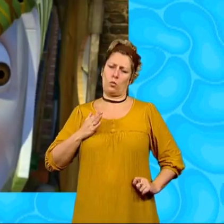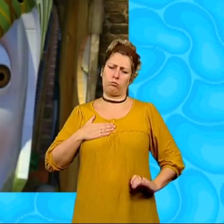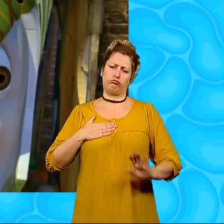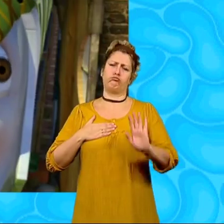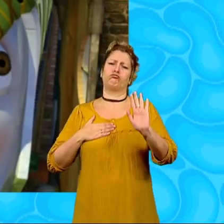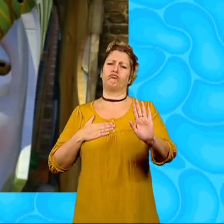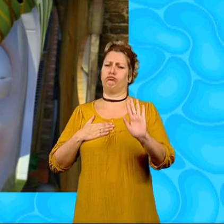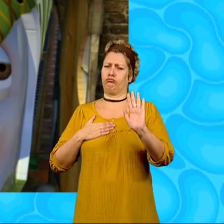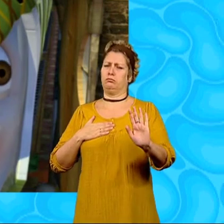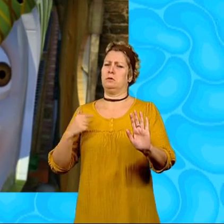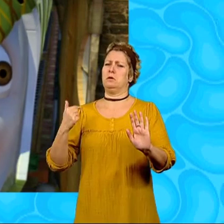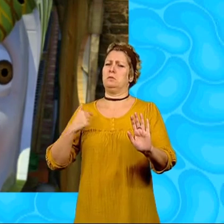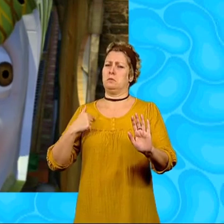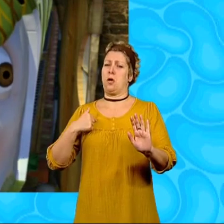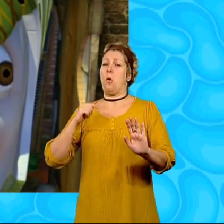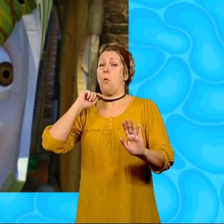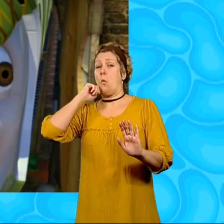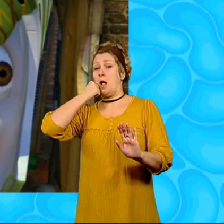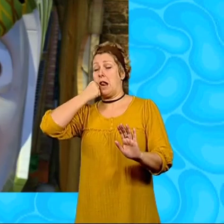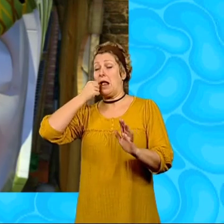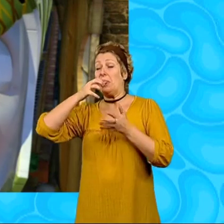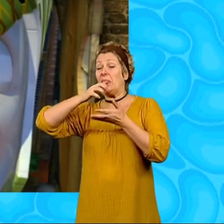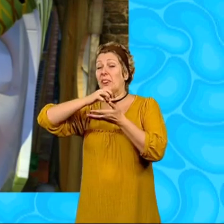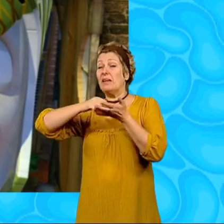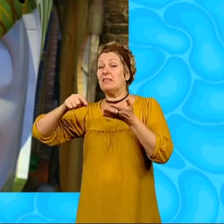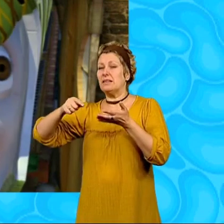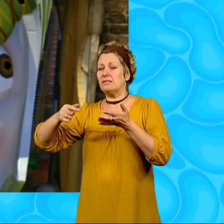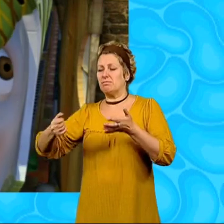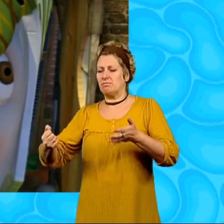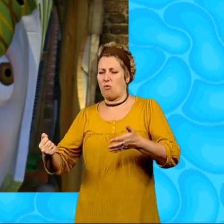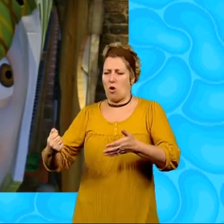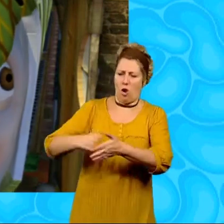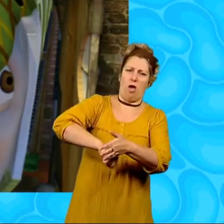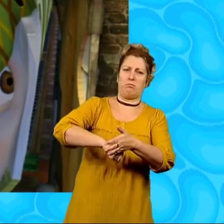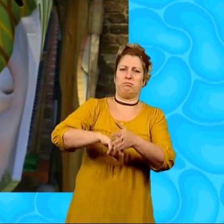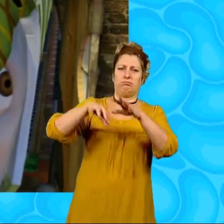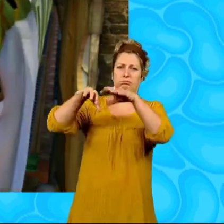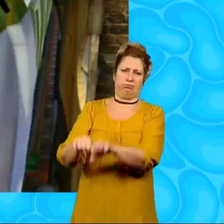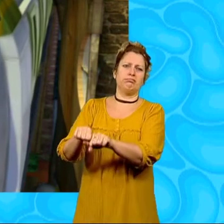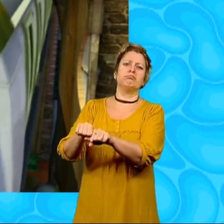By the end of the evening, the underground thief will be safely under lock and key.